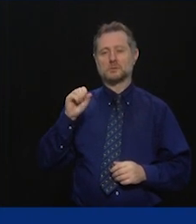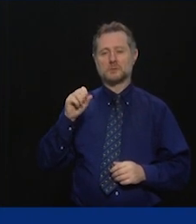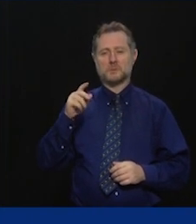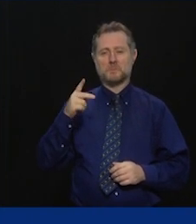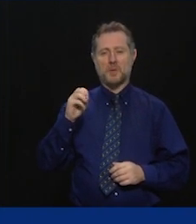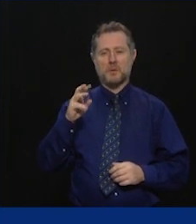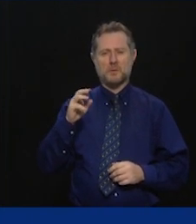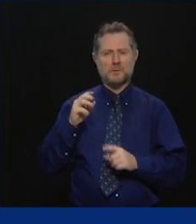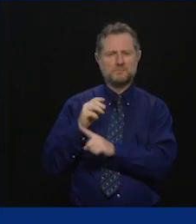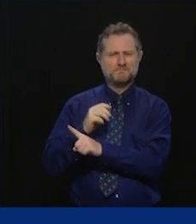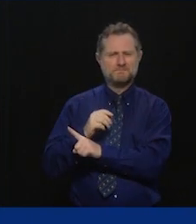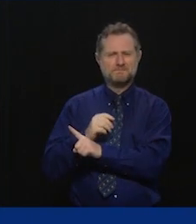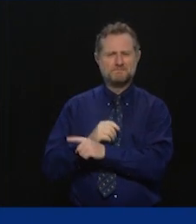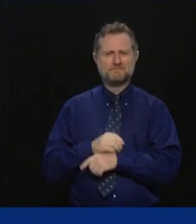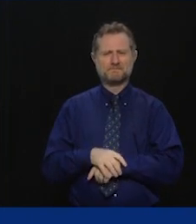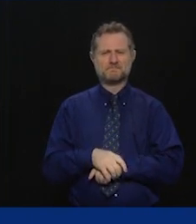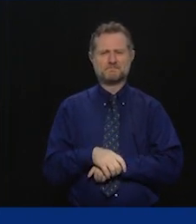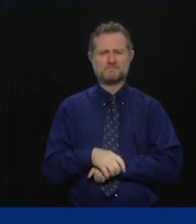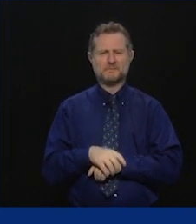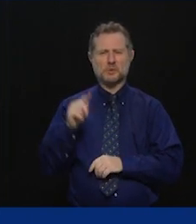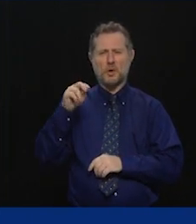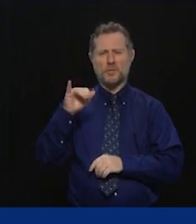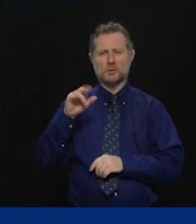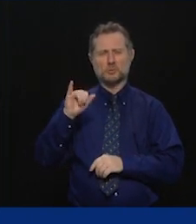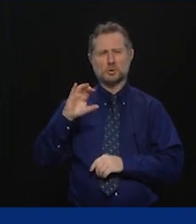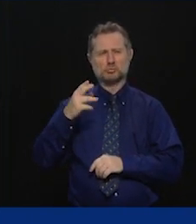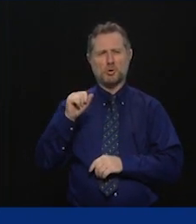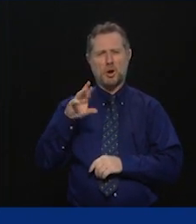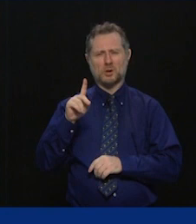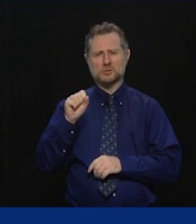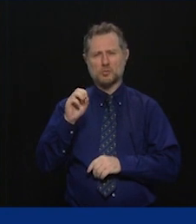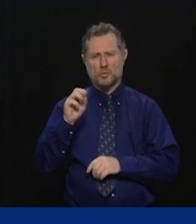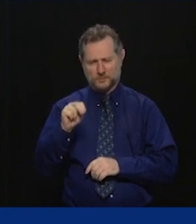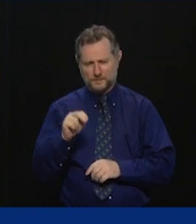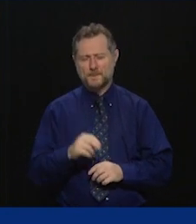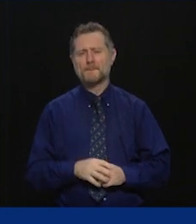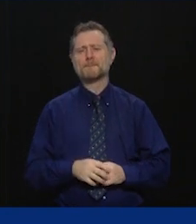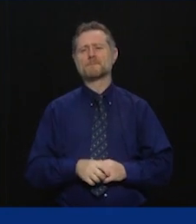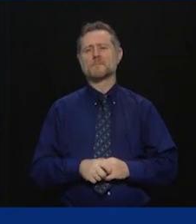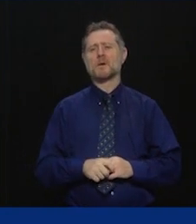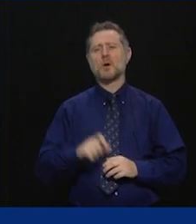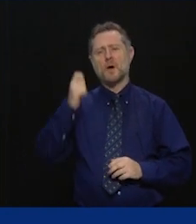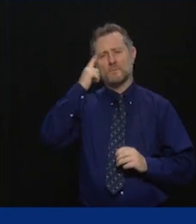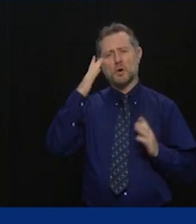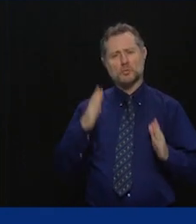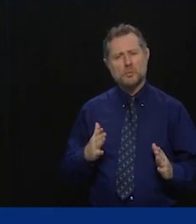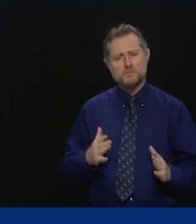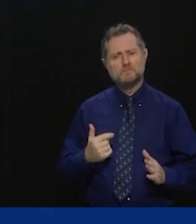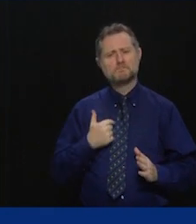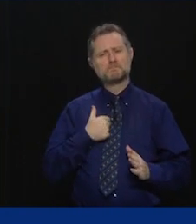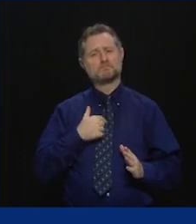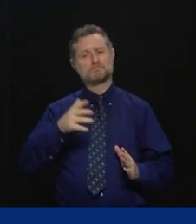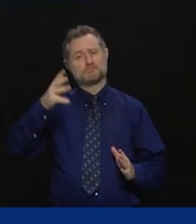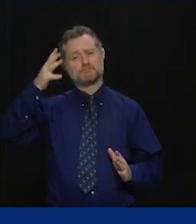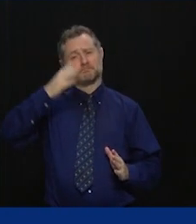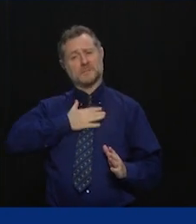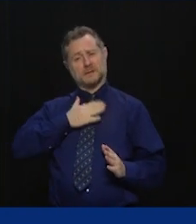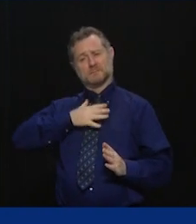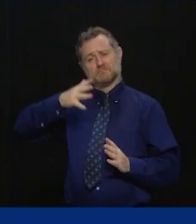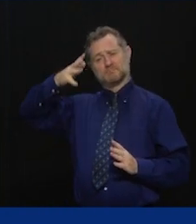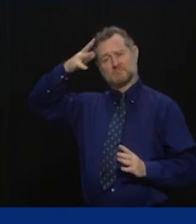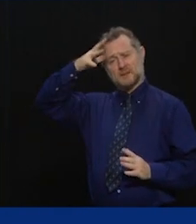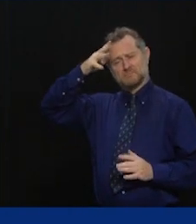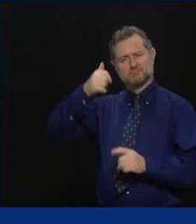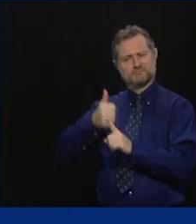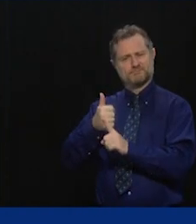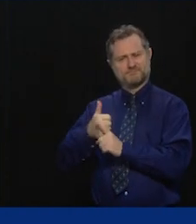Good morning. Thank you, Governor. My dad is a Vietnam veteran. My sister is 28 years. So all I know in my life is service, and that's one